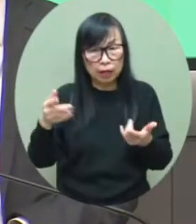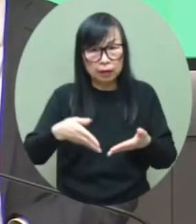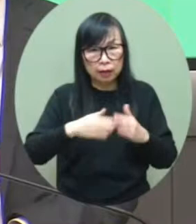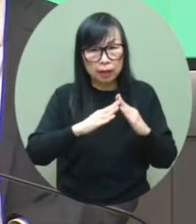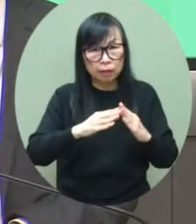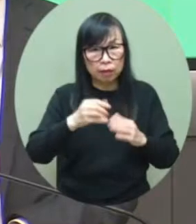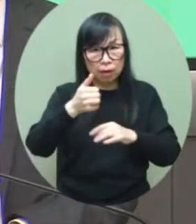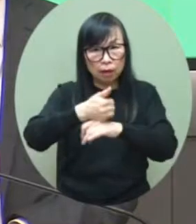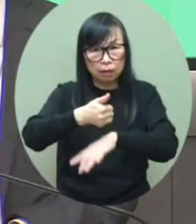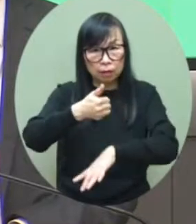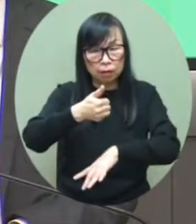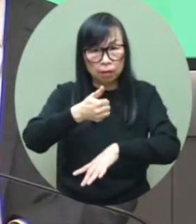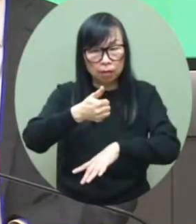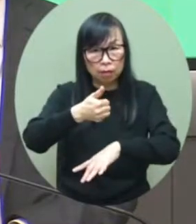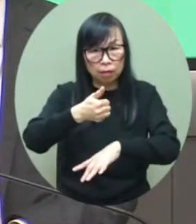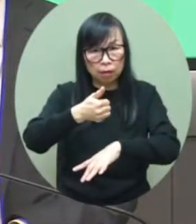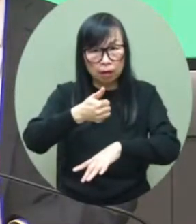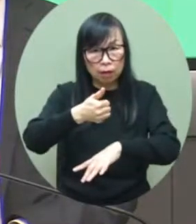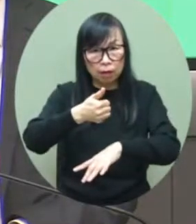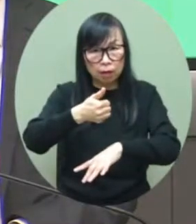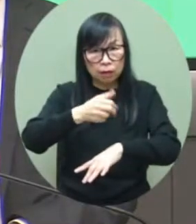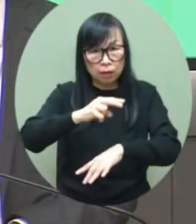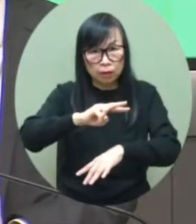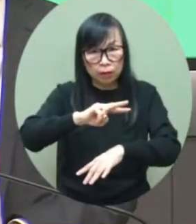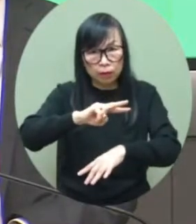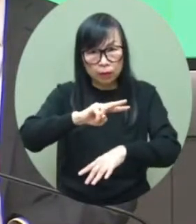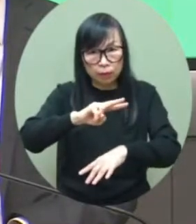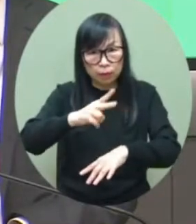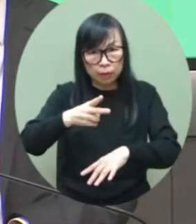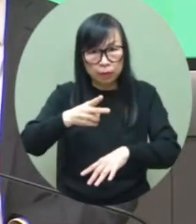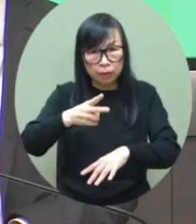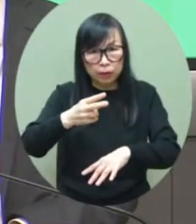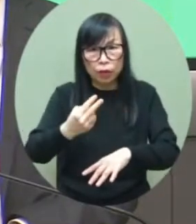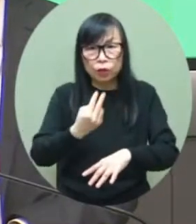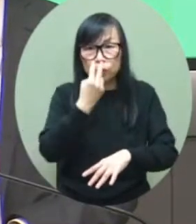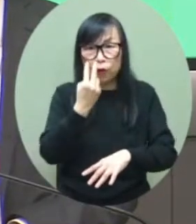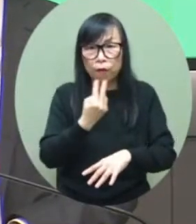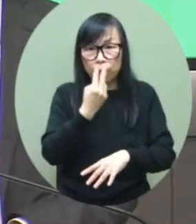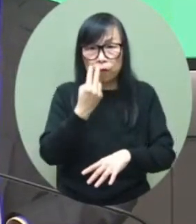infected. So that's why we have set up a system